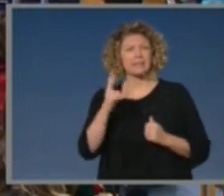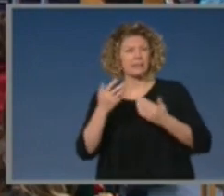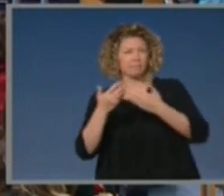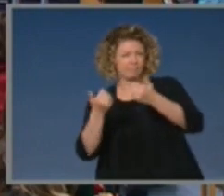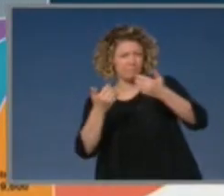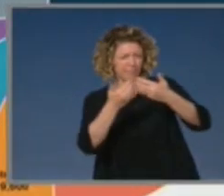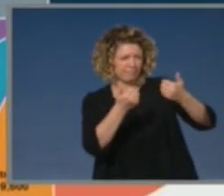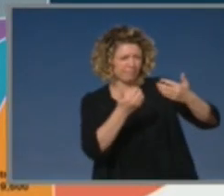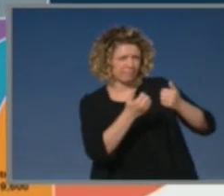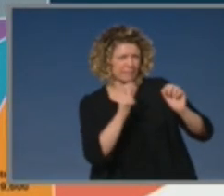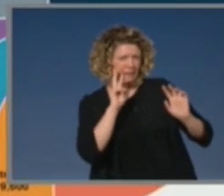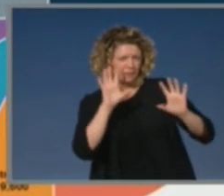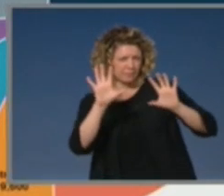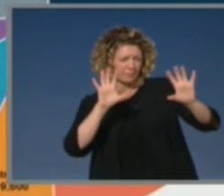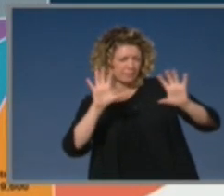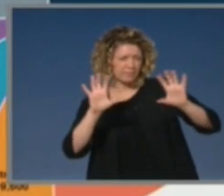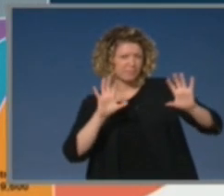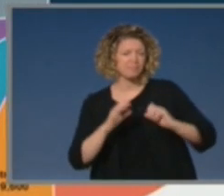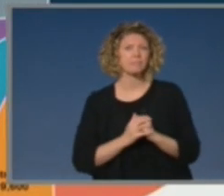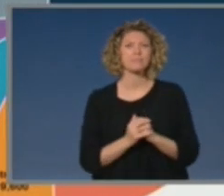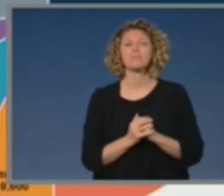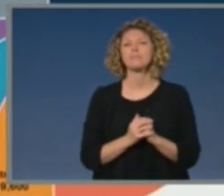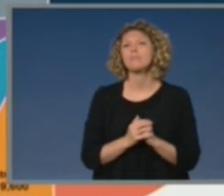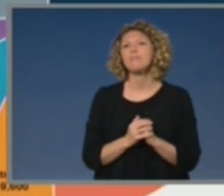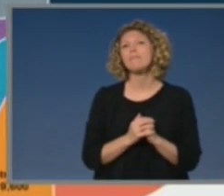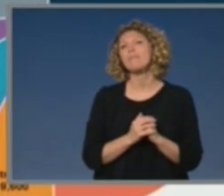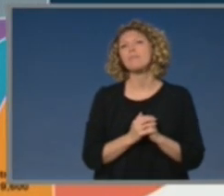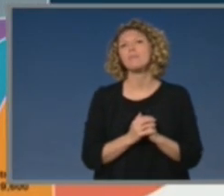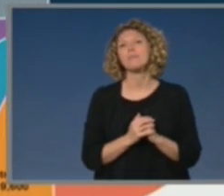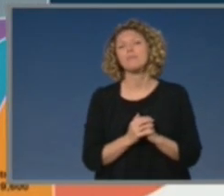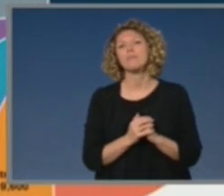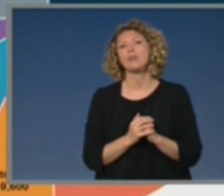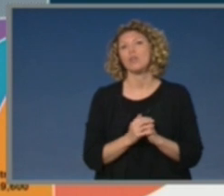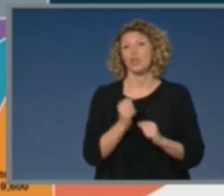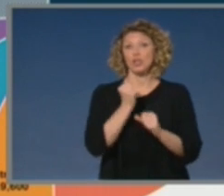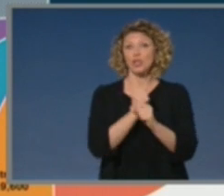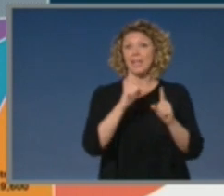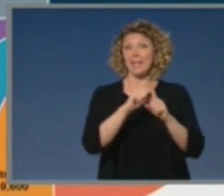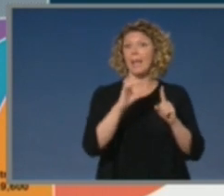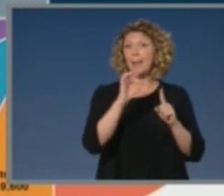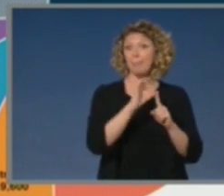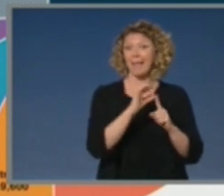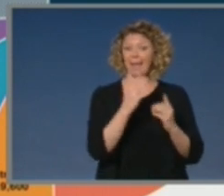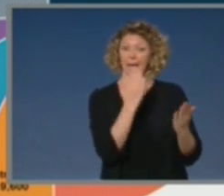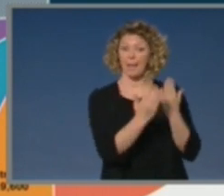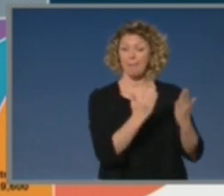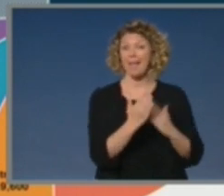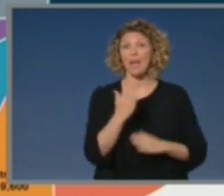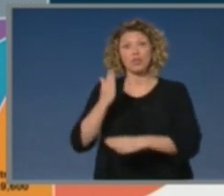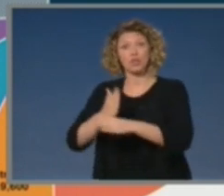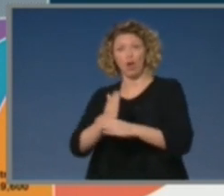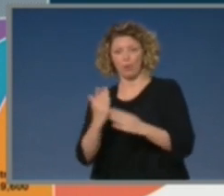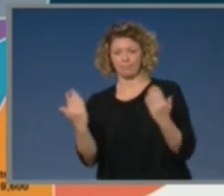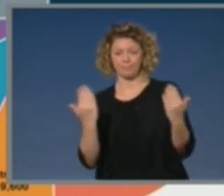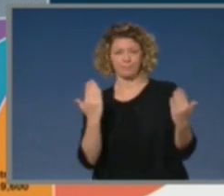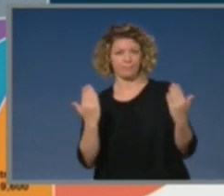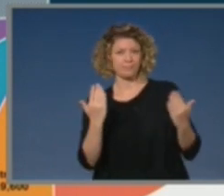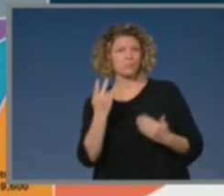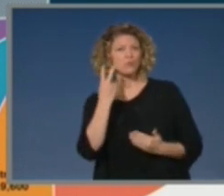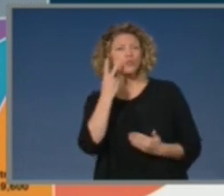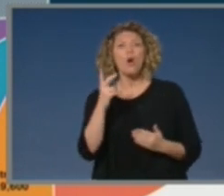impact in terms of the percentage decline in gross domestic product, and then you look at it in jobs, you can see that particularly in the